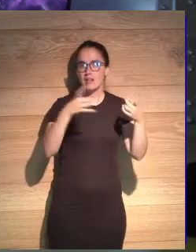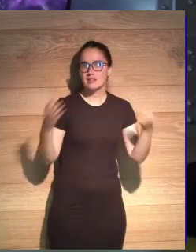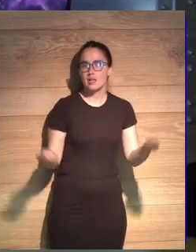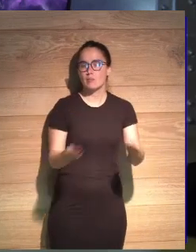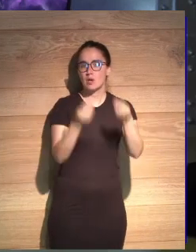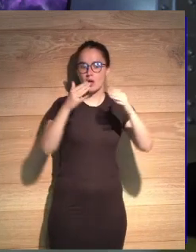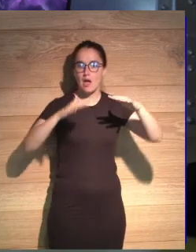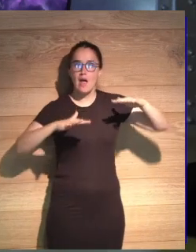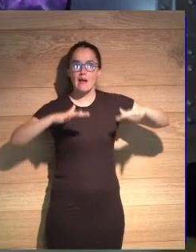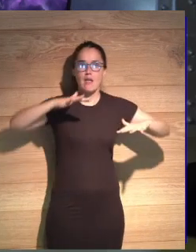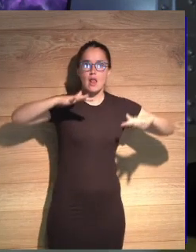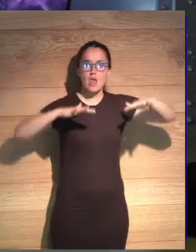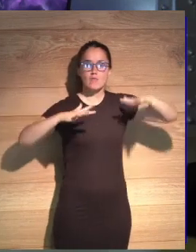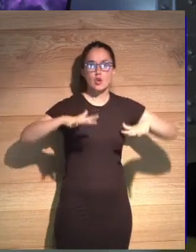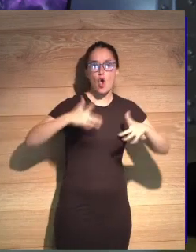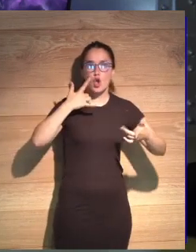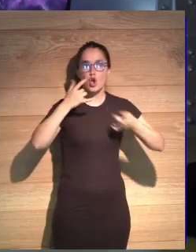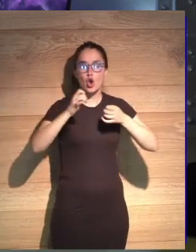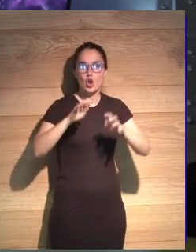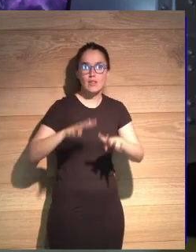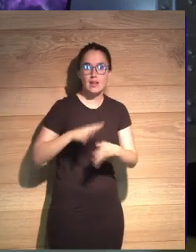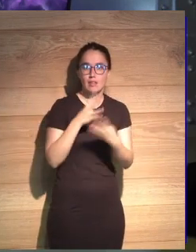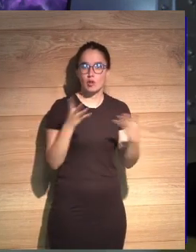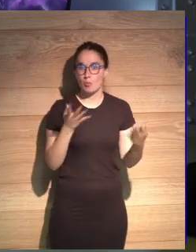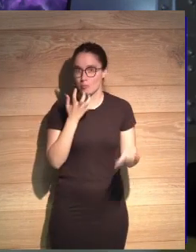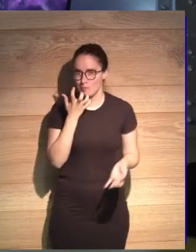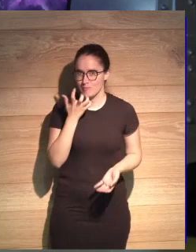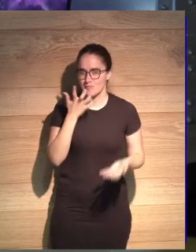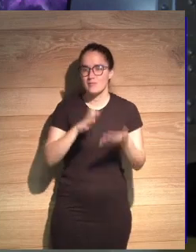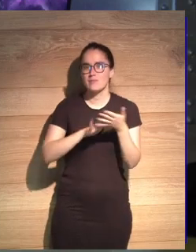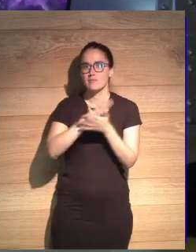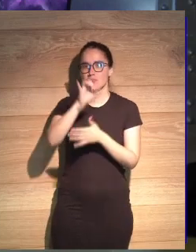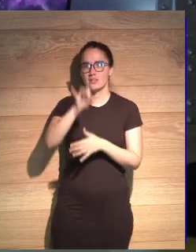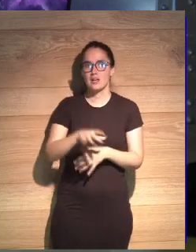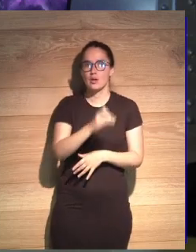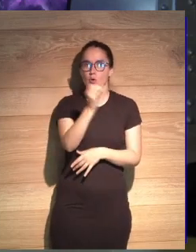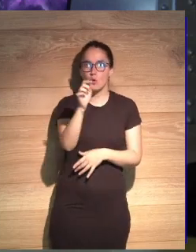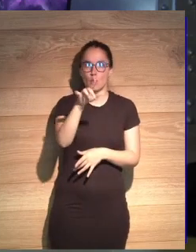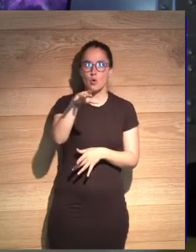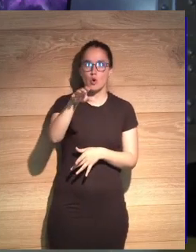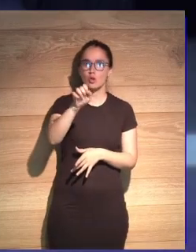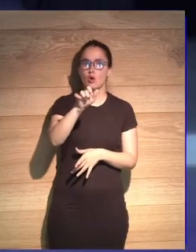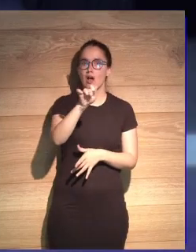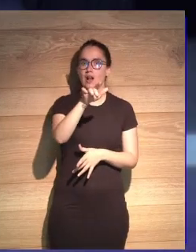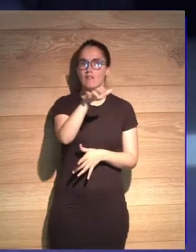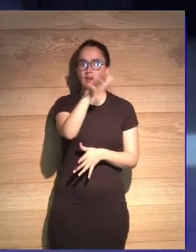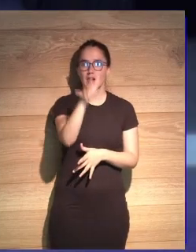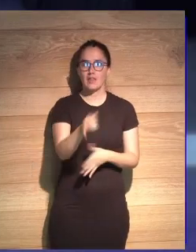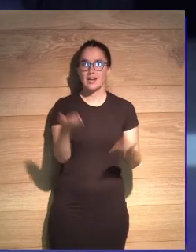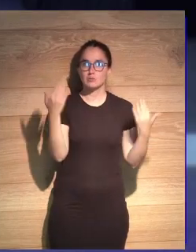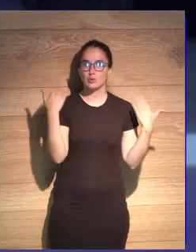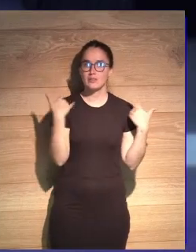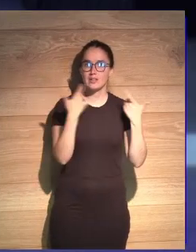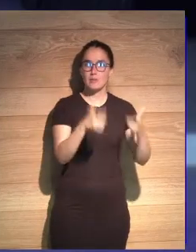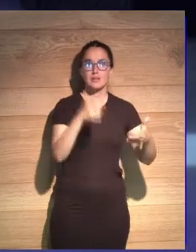that have mobility issues, balance issues, or coordination issues. Julio Alvarez will